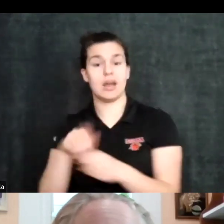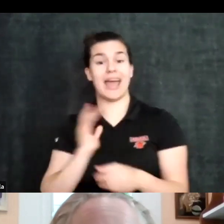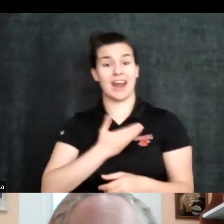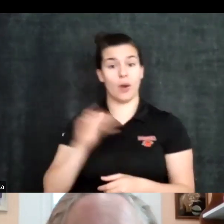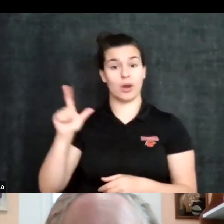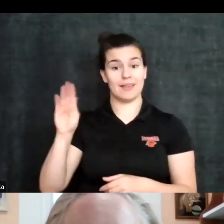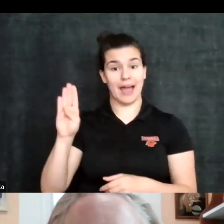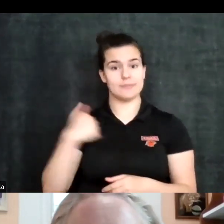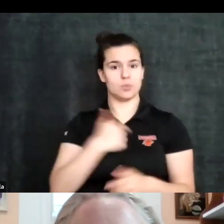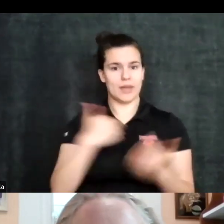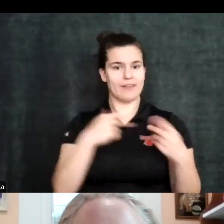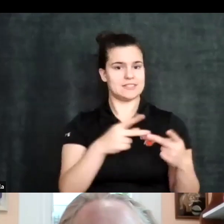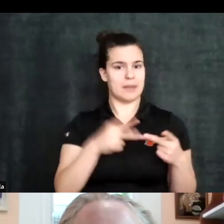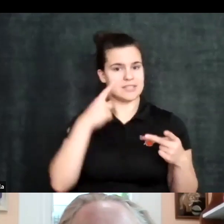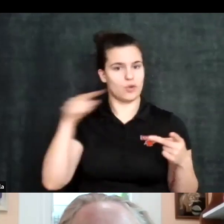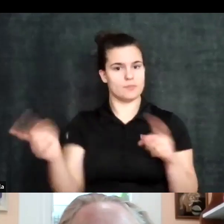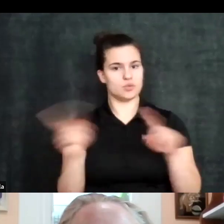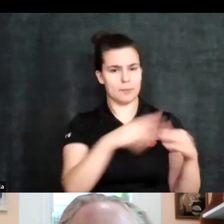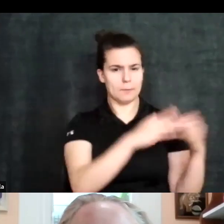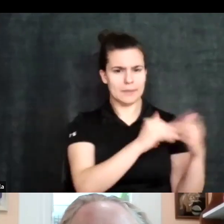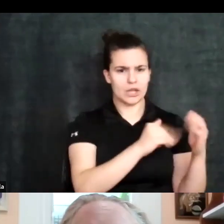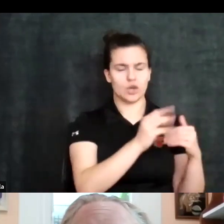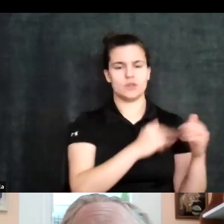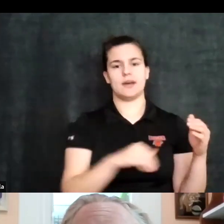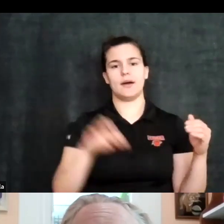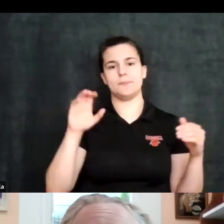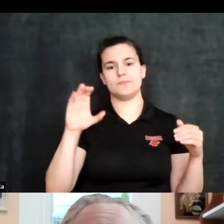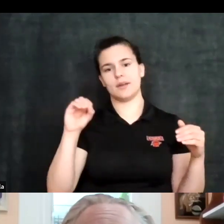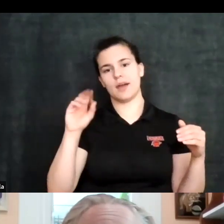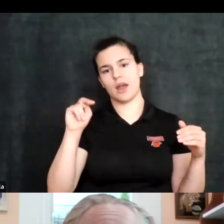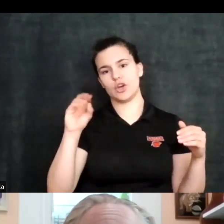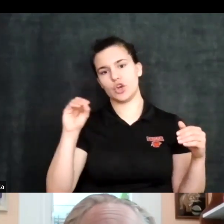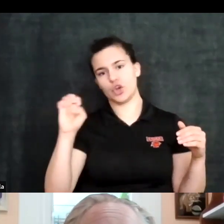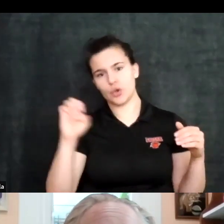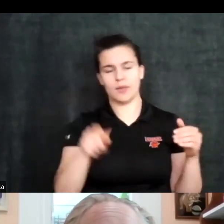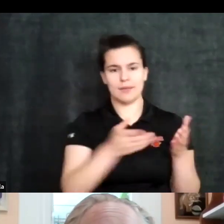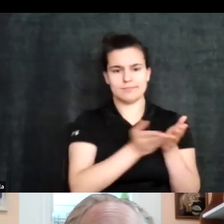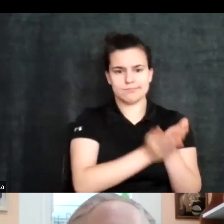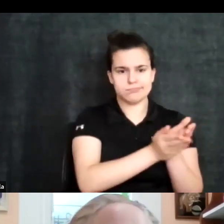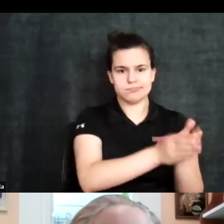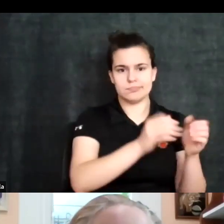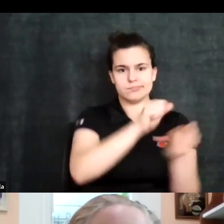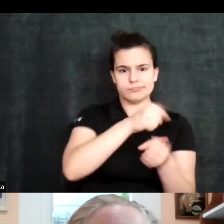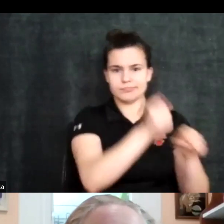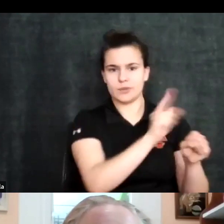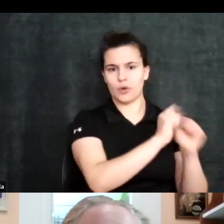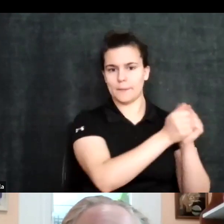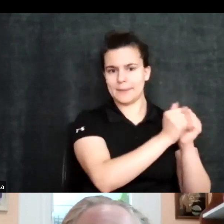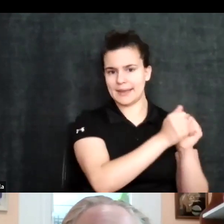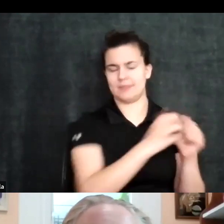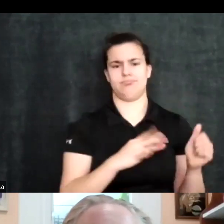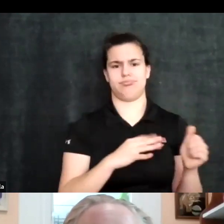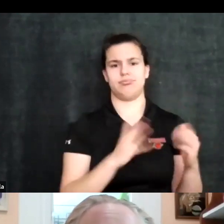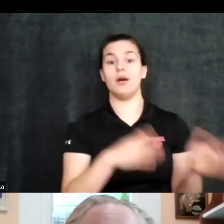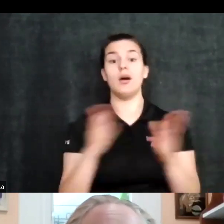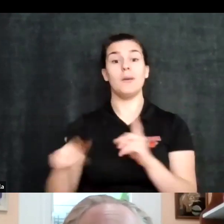other projects if they want to go to the competitions. And they're very active in that. We also have an honor society